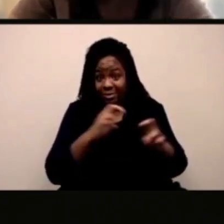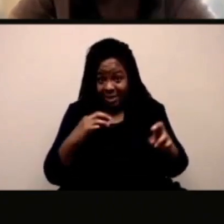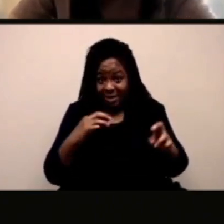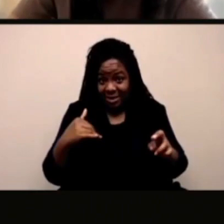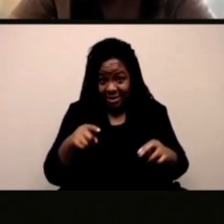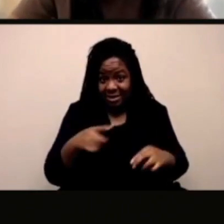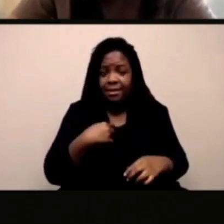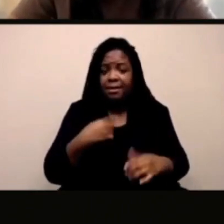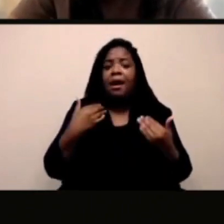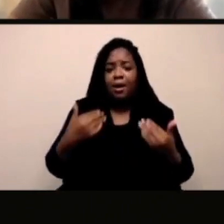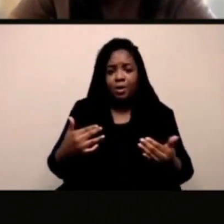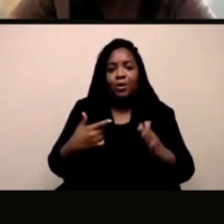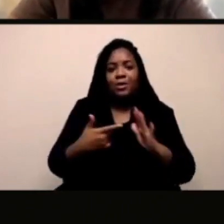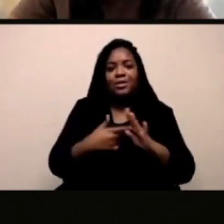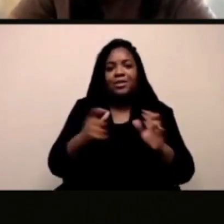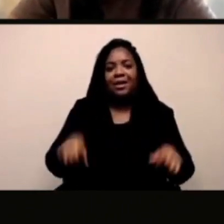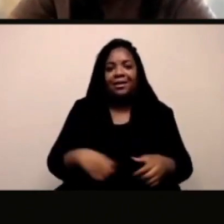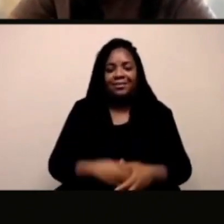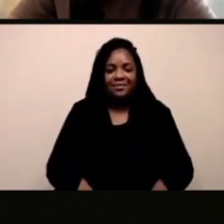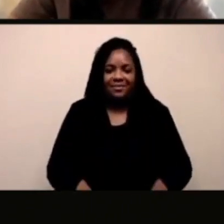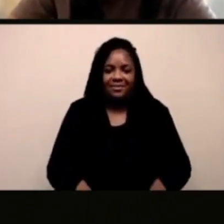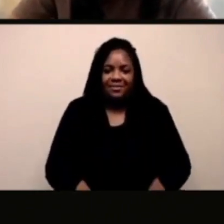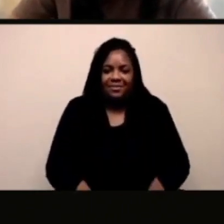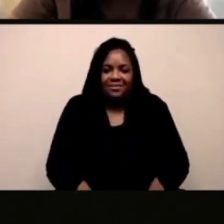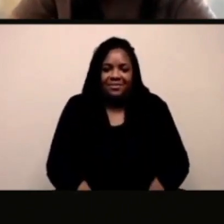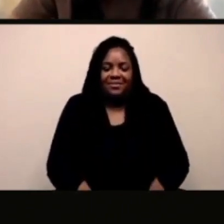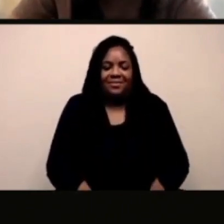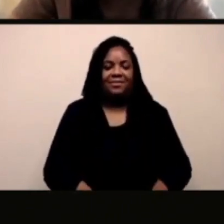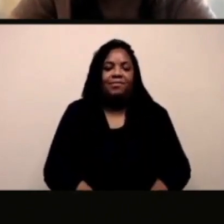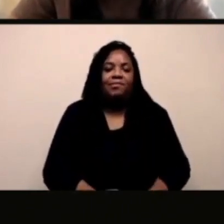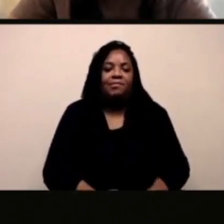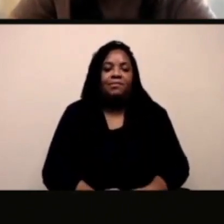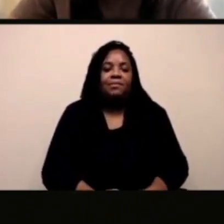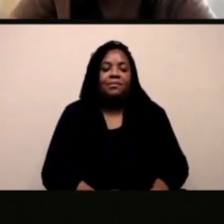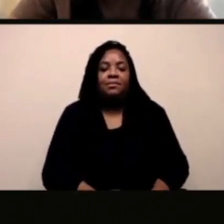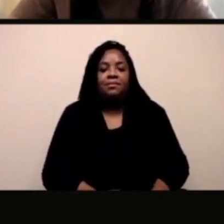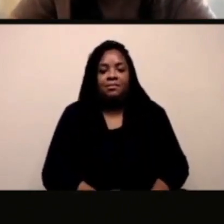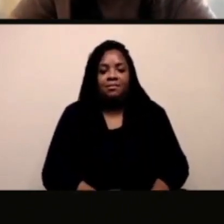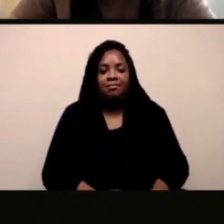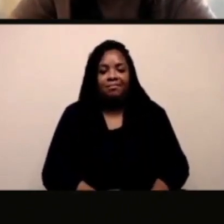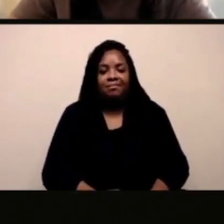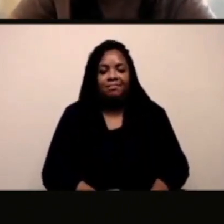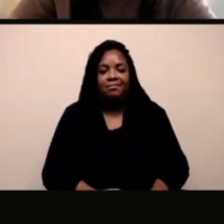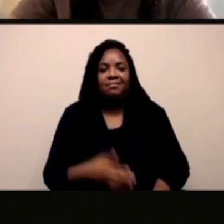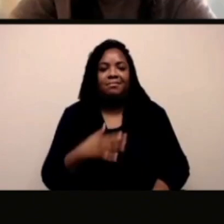Yeah, I can go ahead and share what I have Oh, that'd be awesome. Thank off you. my video.